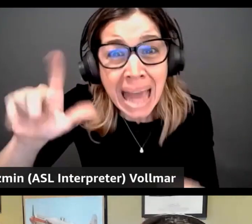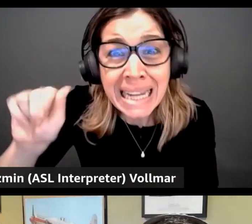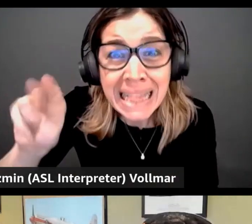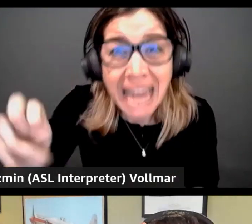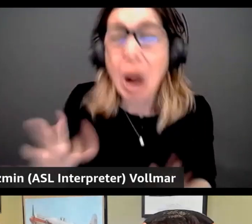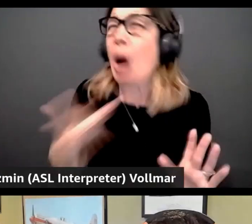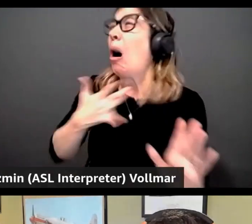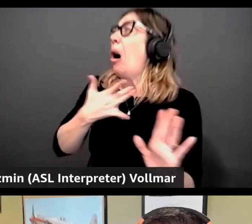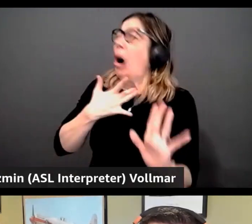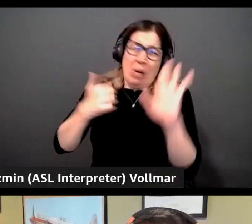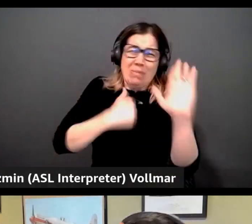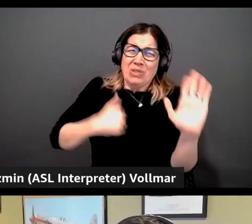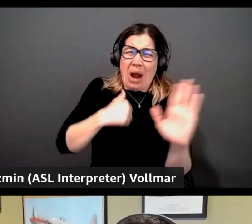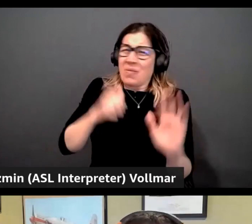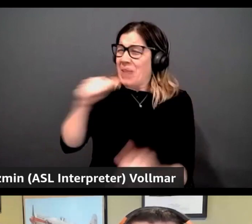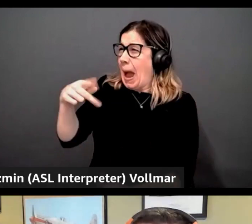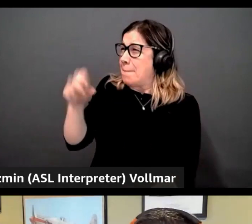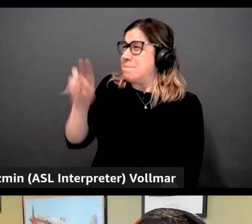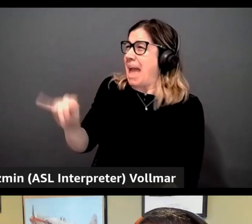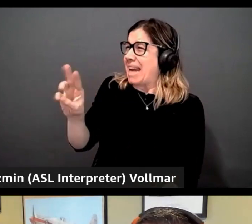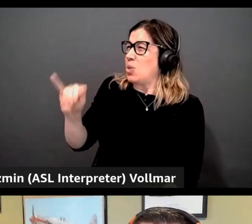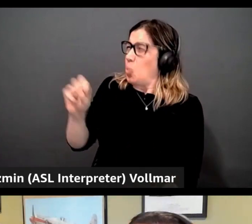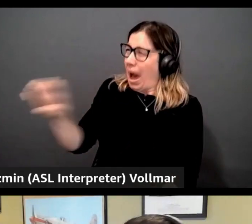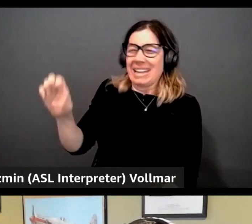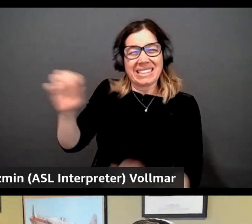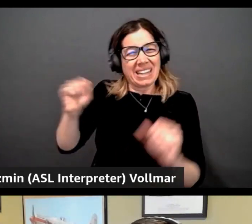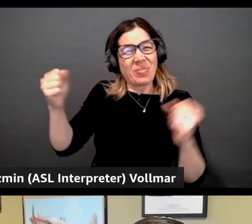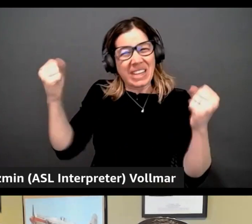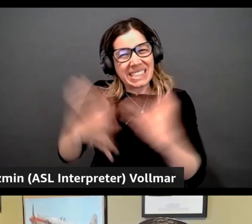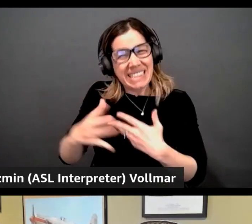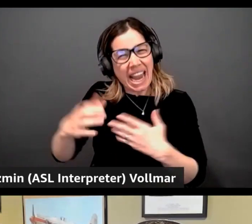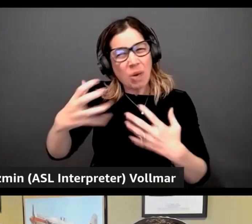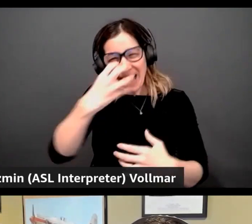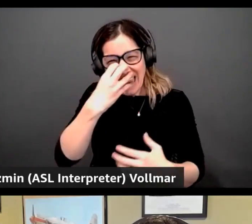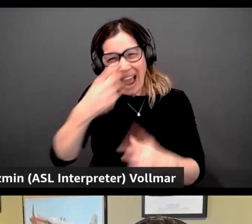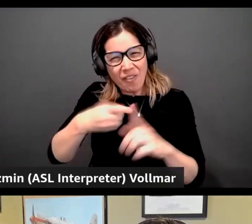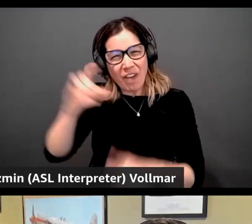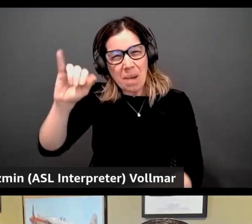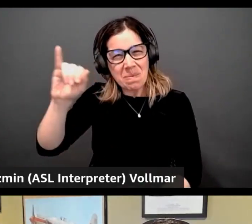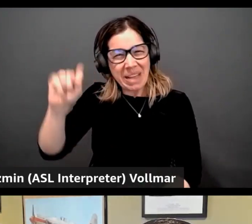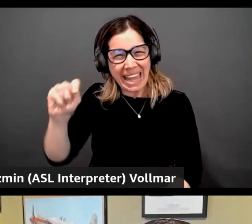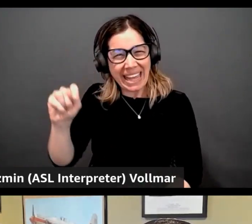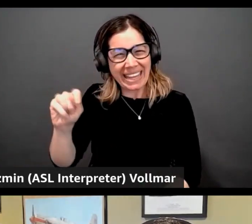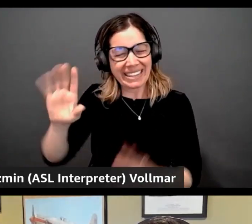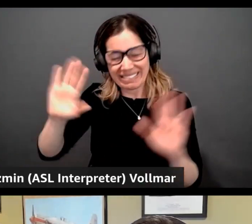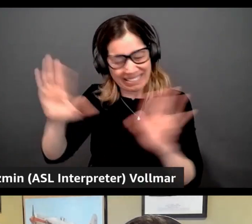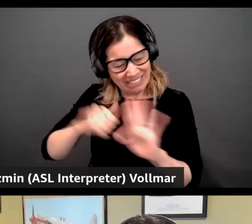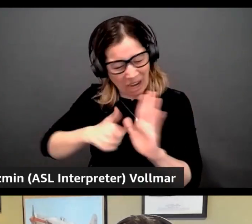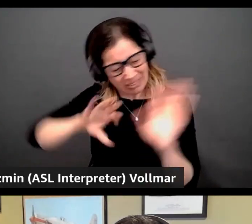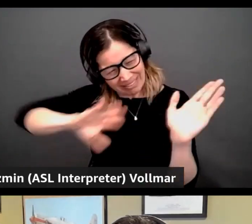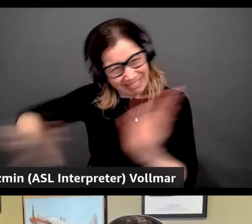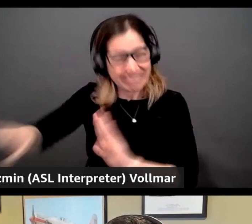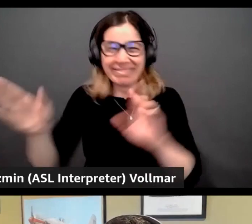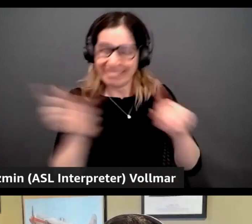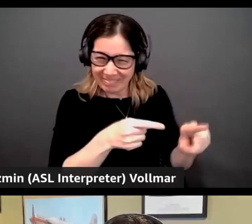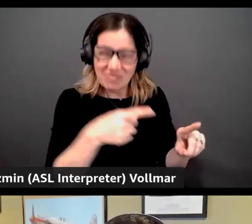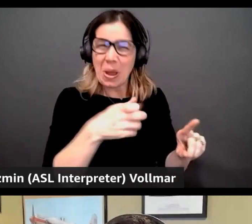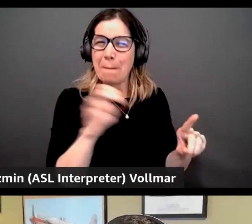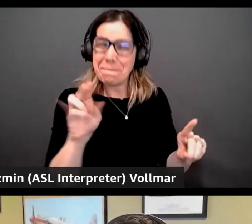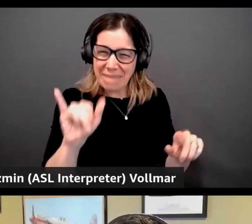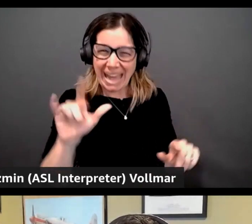PennyLane. I'm so sorry. That'll be frightening. Yeah, they all float. So the plugin